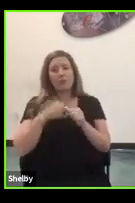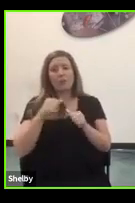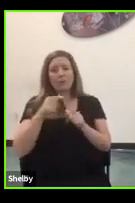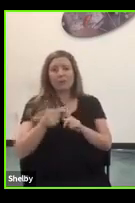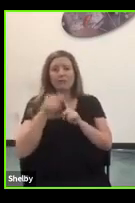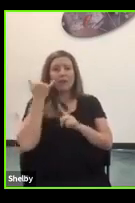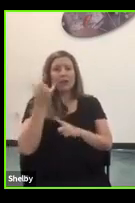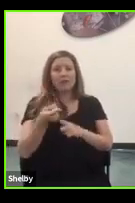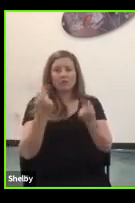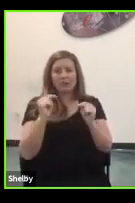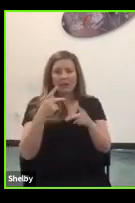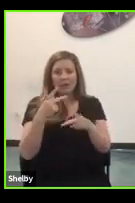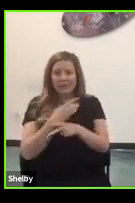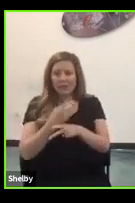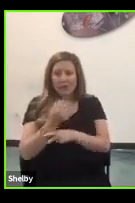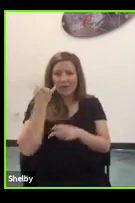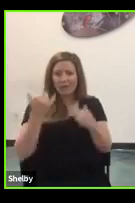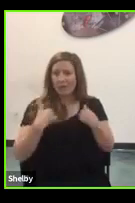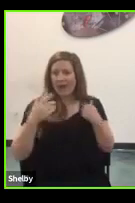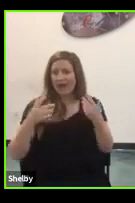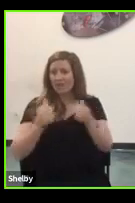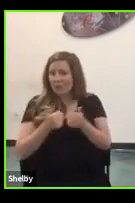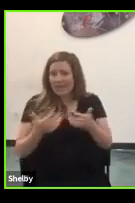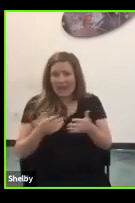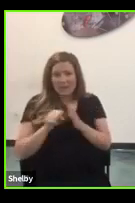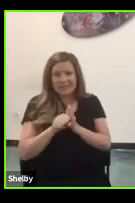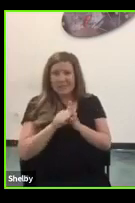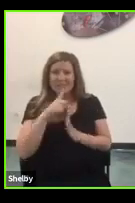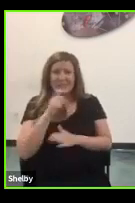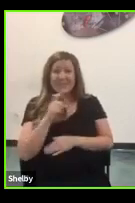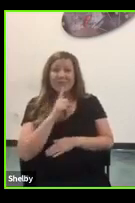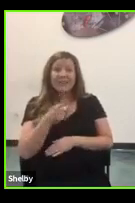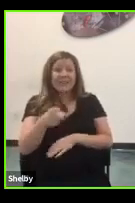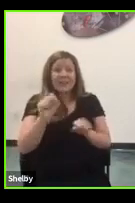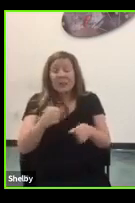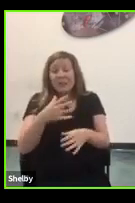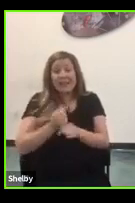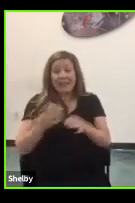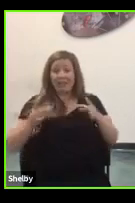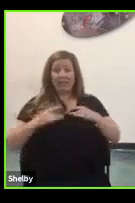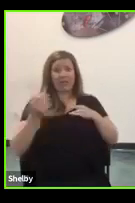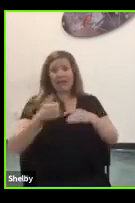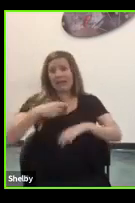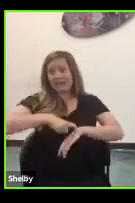if you have it when you don't have symptoms, because you can really get it anytime.